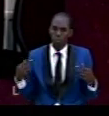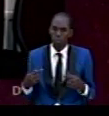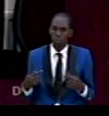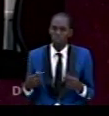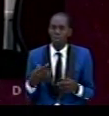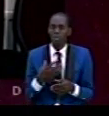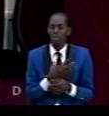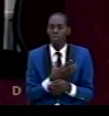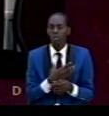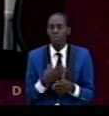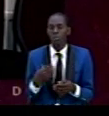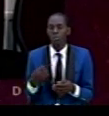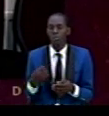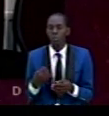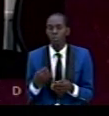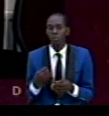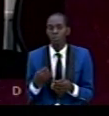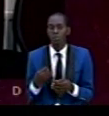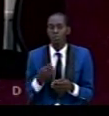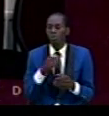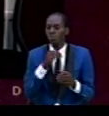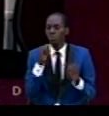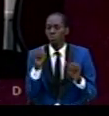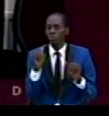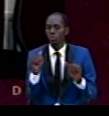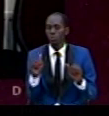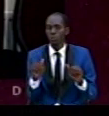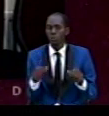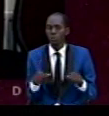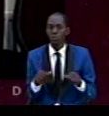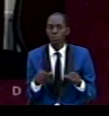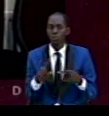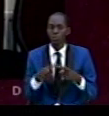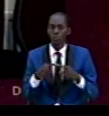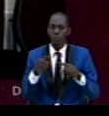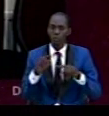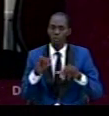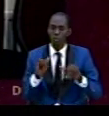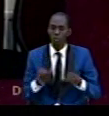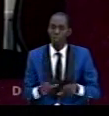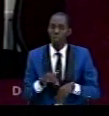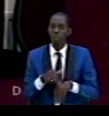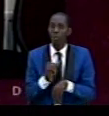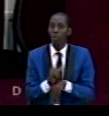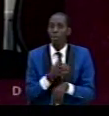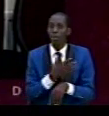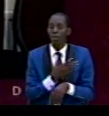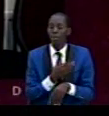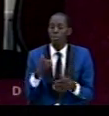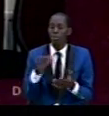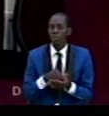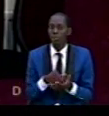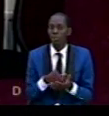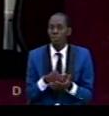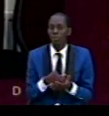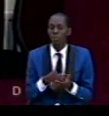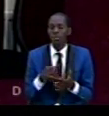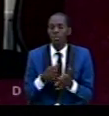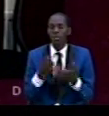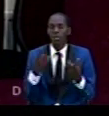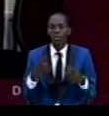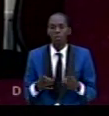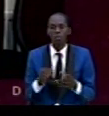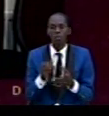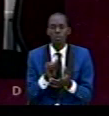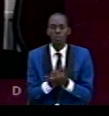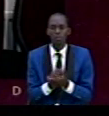from home. I couldn't stay in work. And again, it so happened that Dad